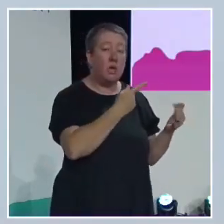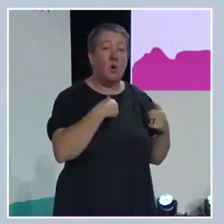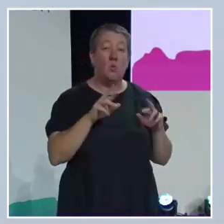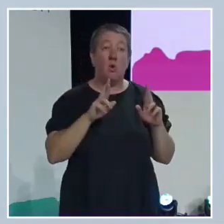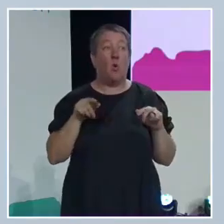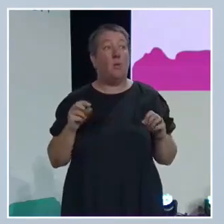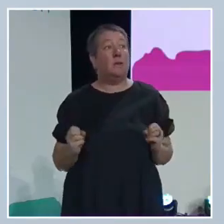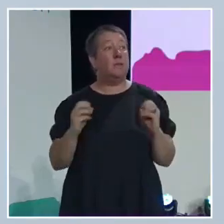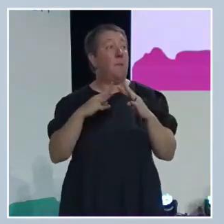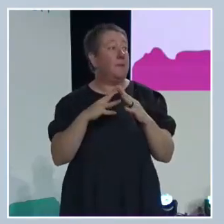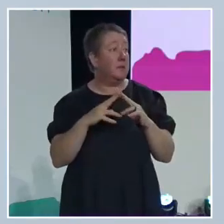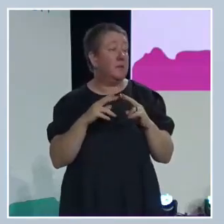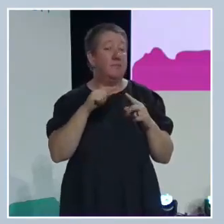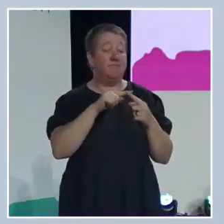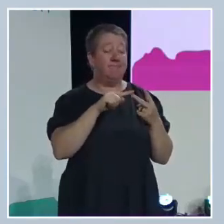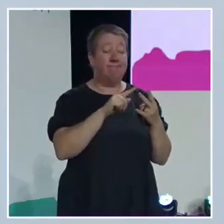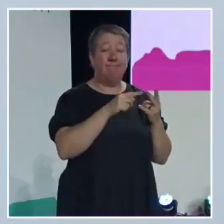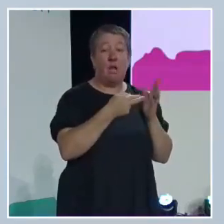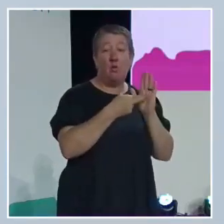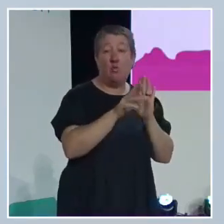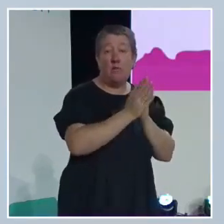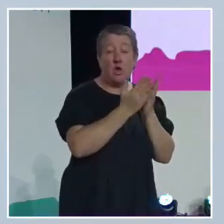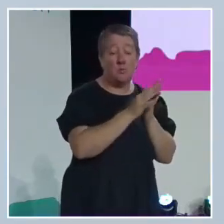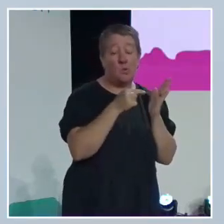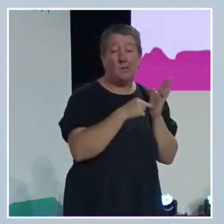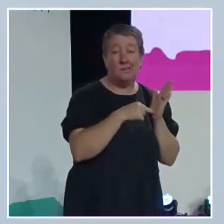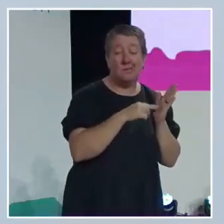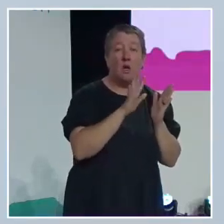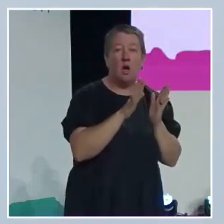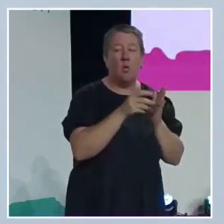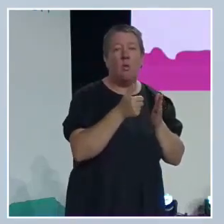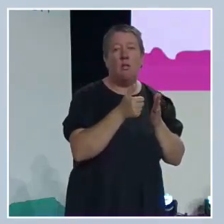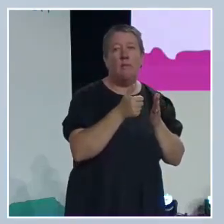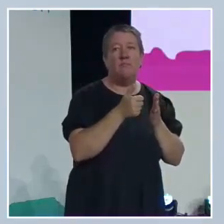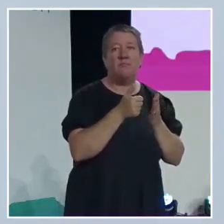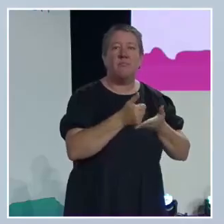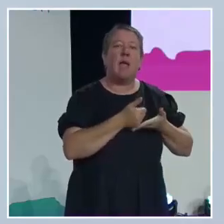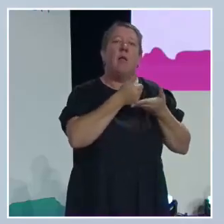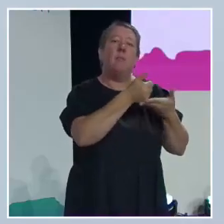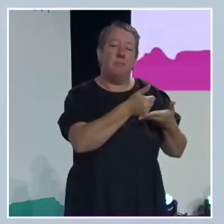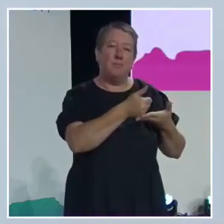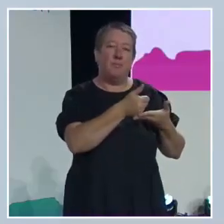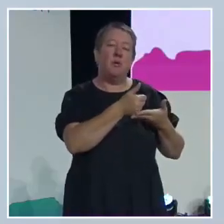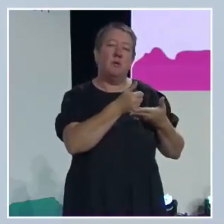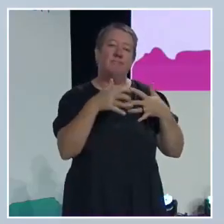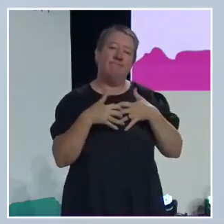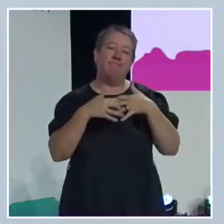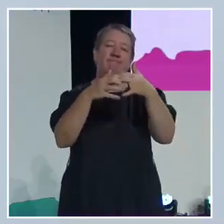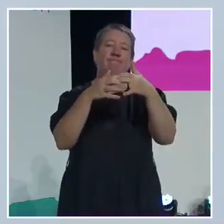summit, this reference book, will help set the right